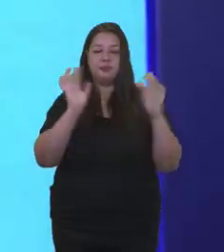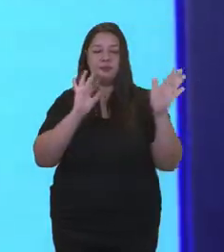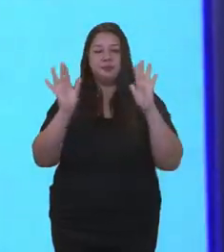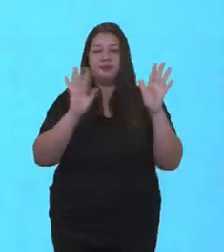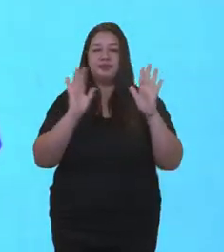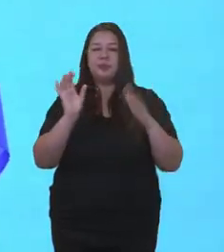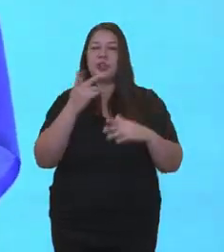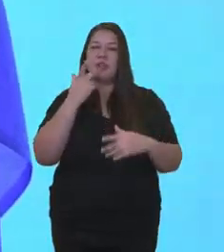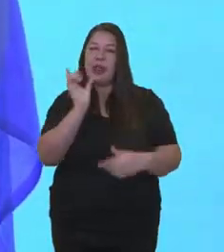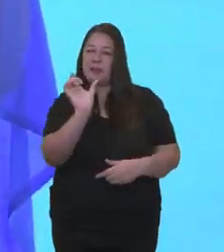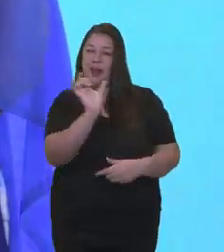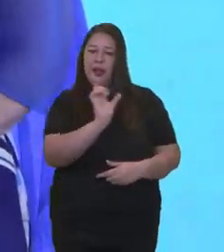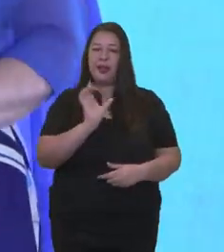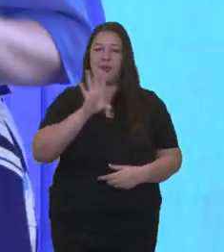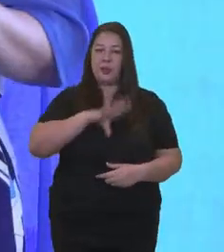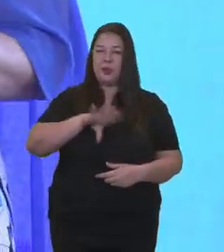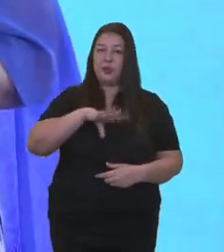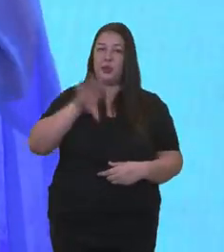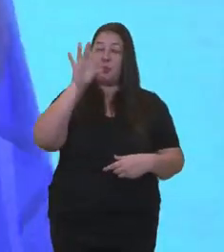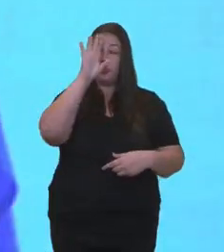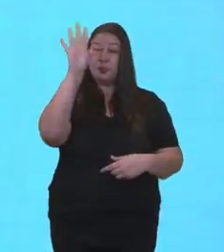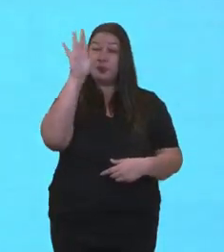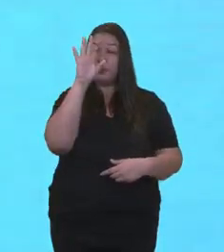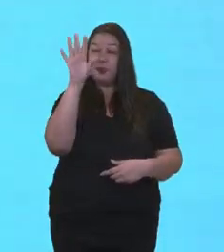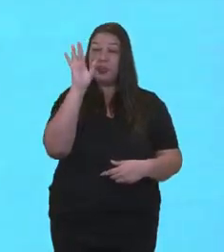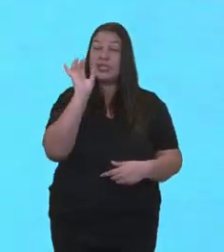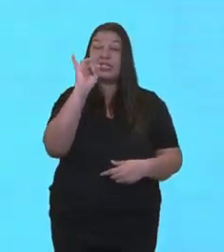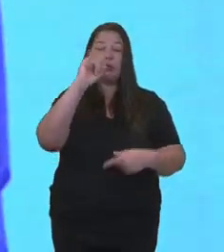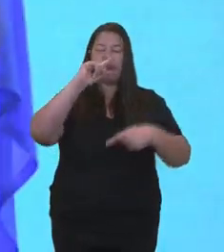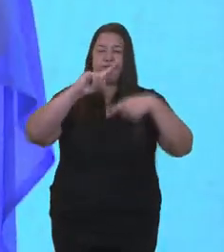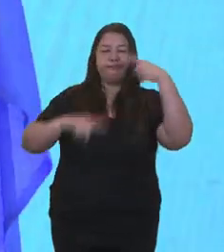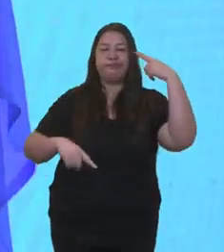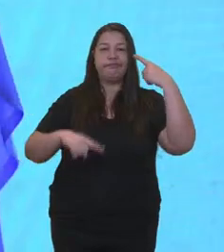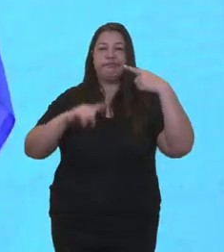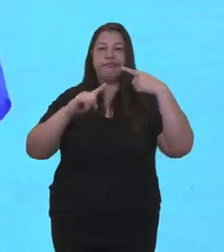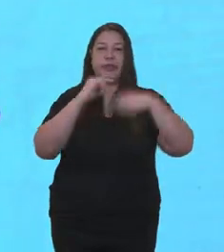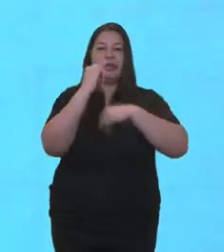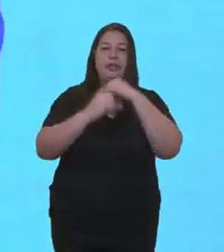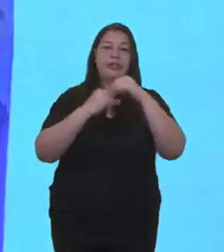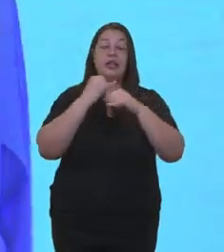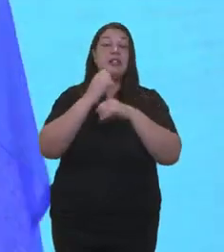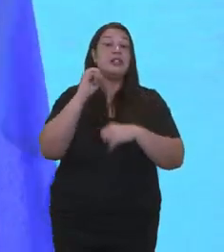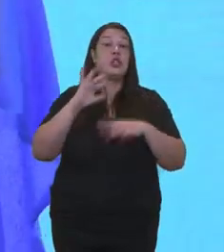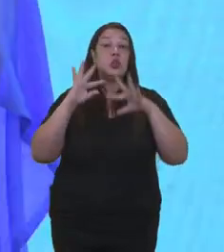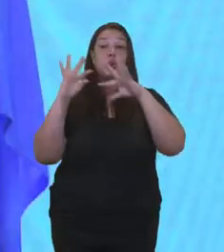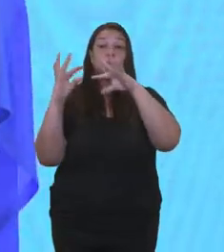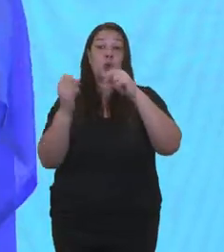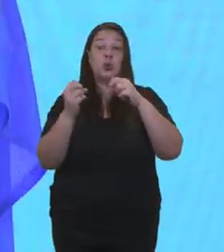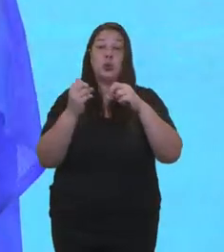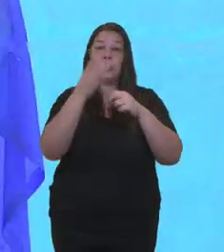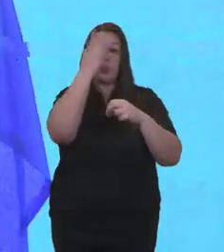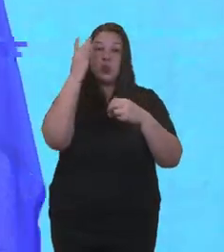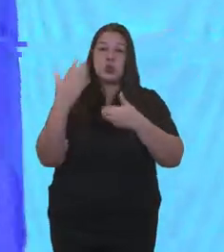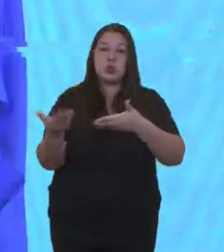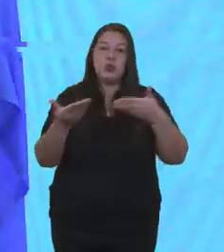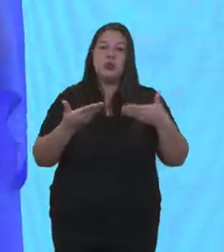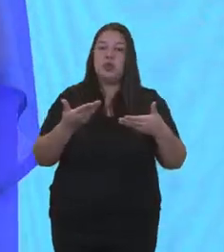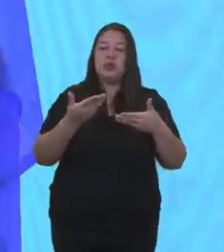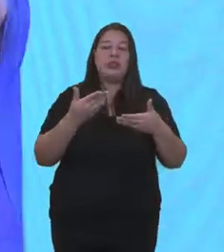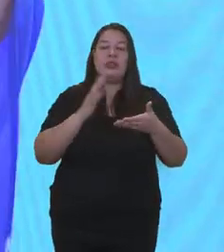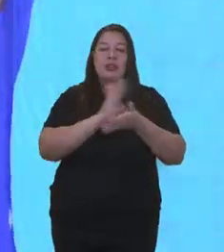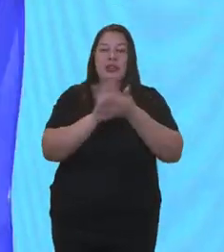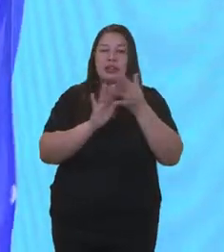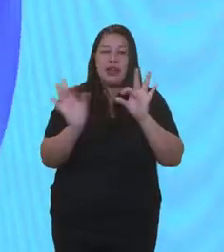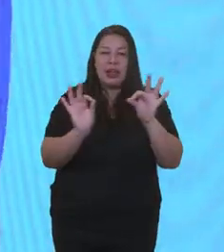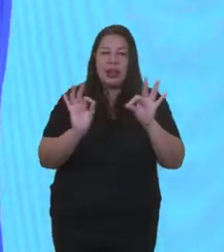I do if I speak that Portuguese word wrong. Imagine if the connection falls down. If everybody that we invited, nobody